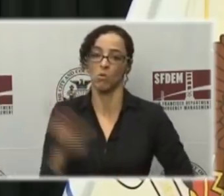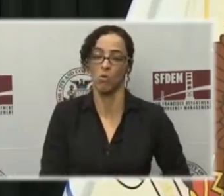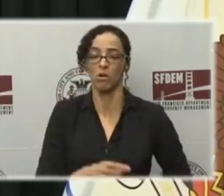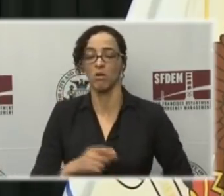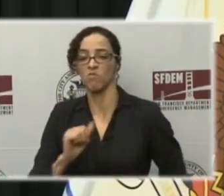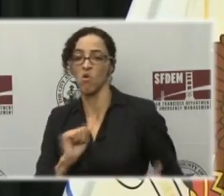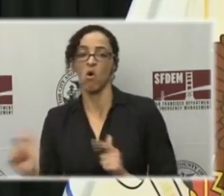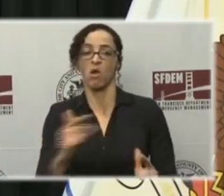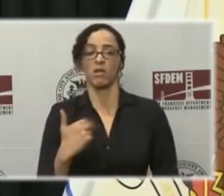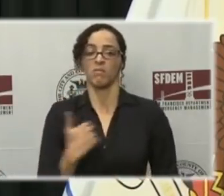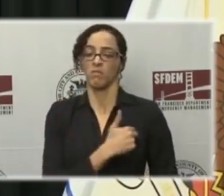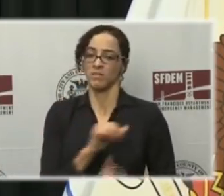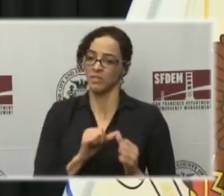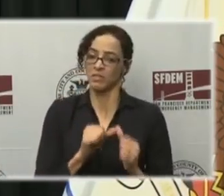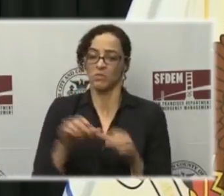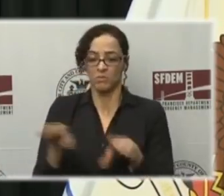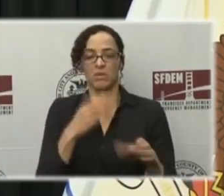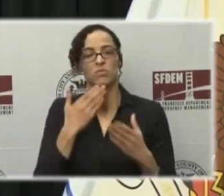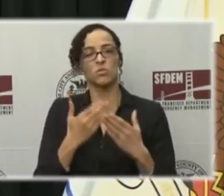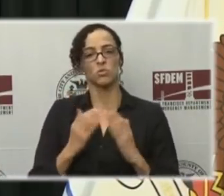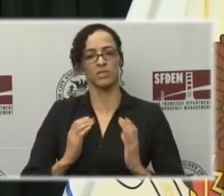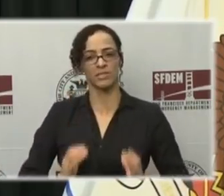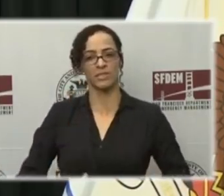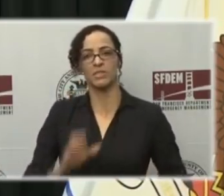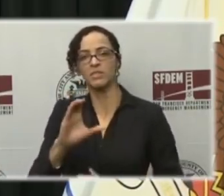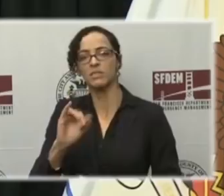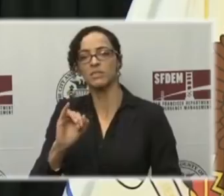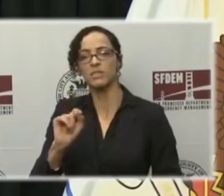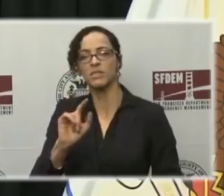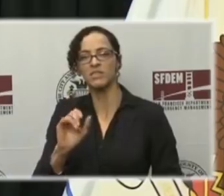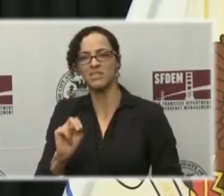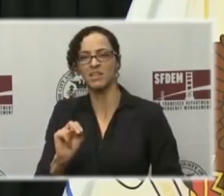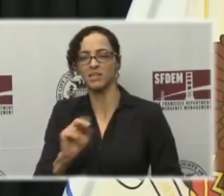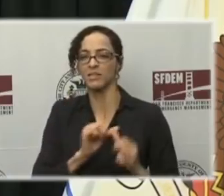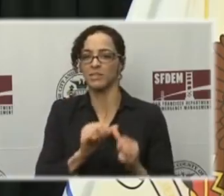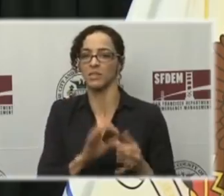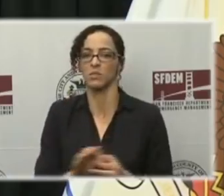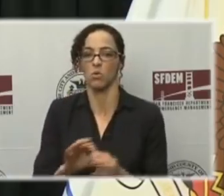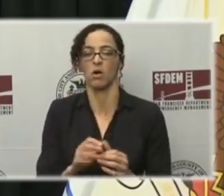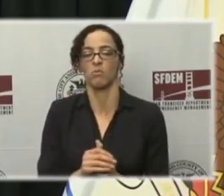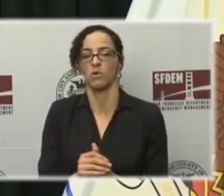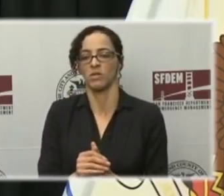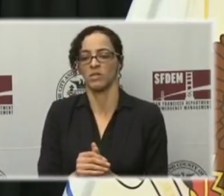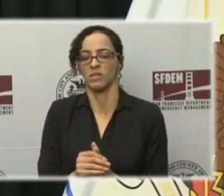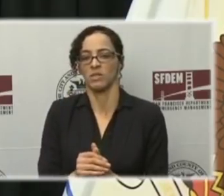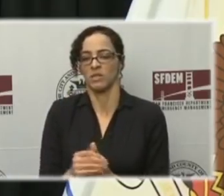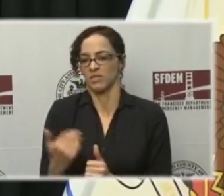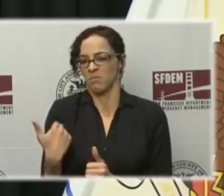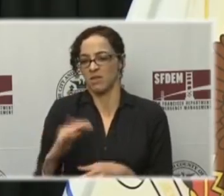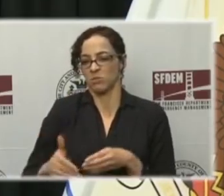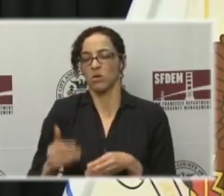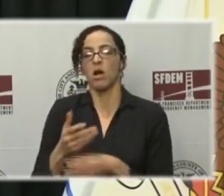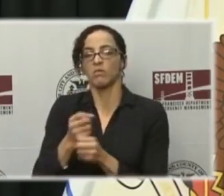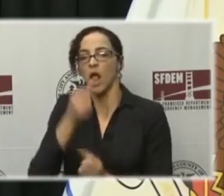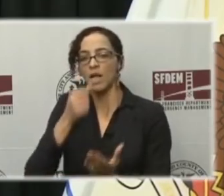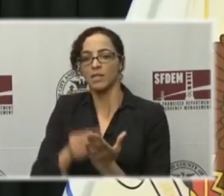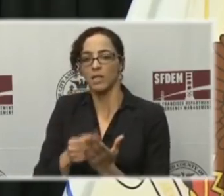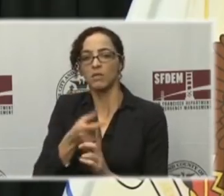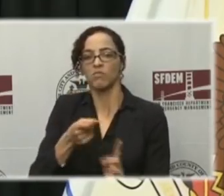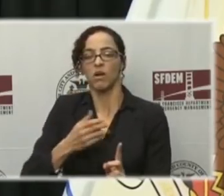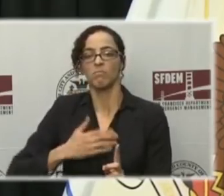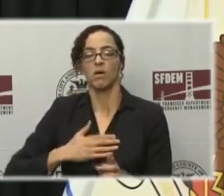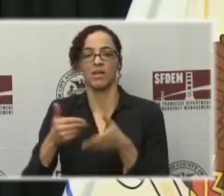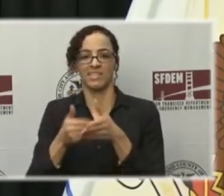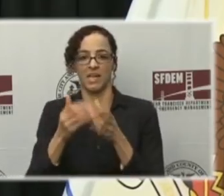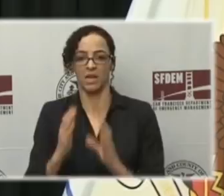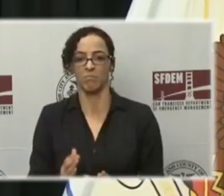cooperate. This weekend, I received a note from one of my neighbors. The note basically had the email